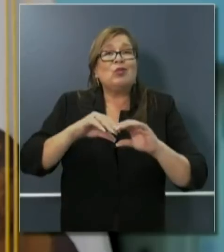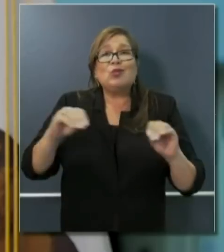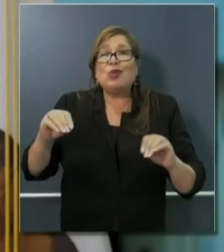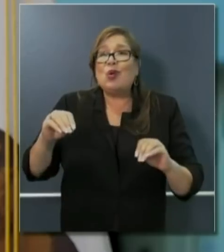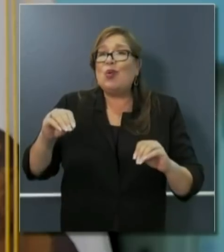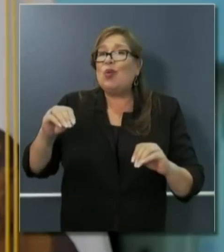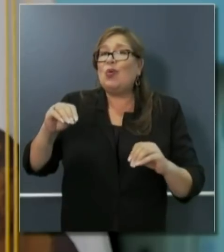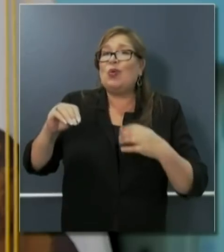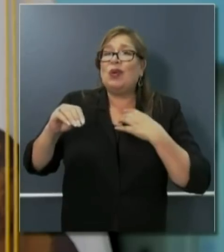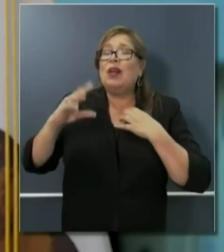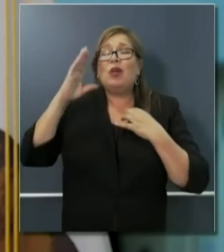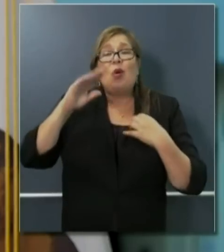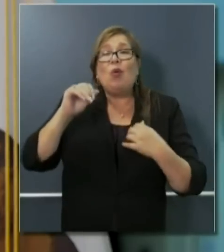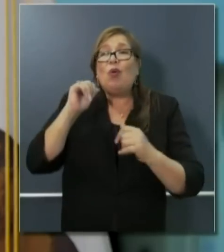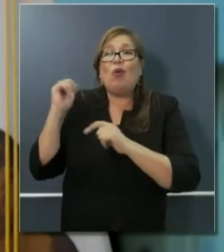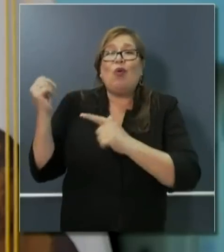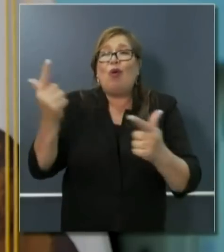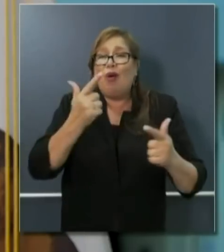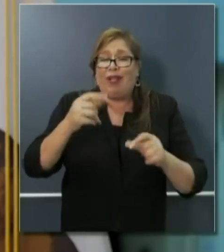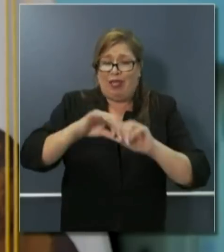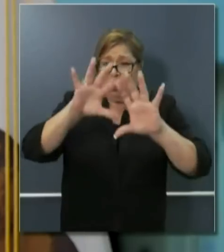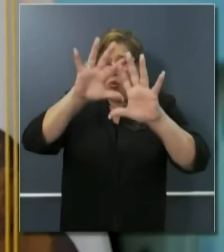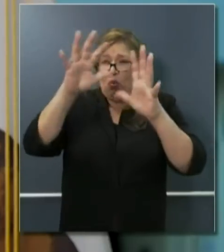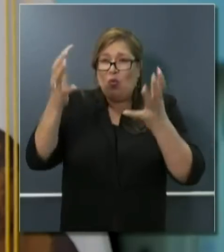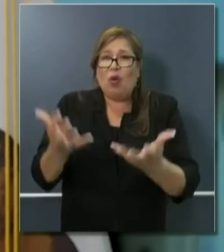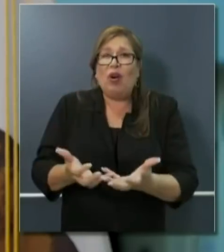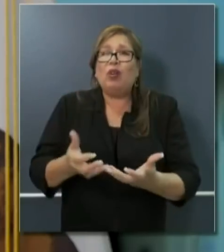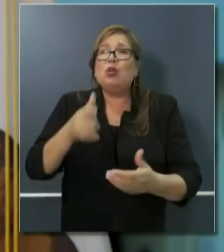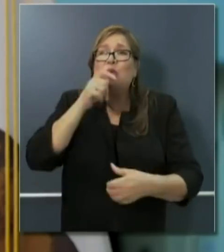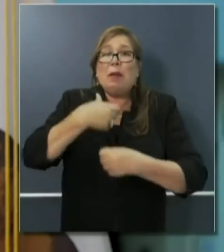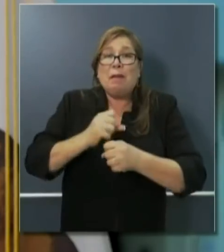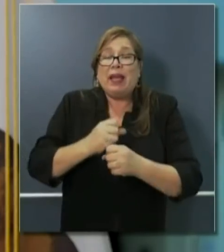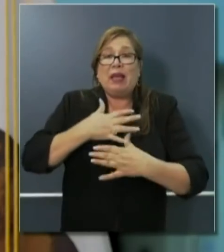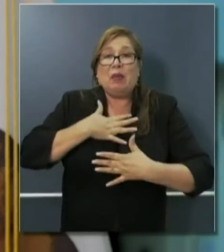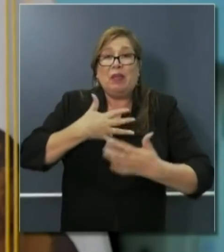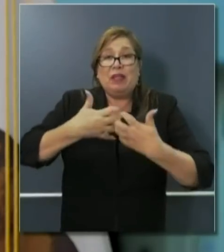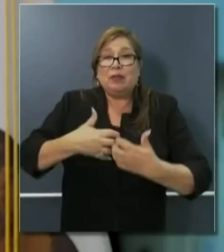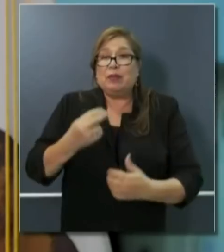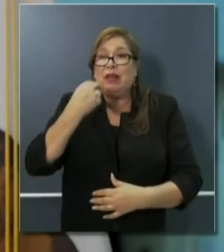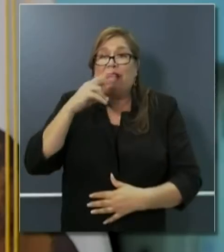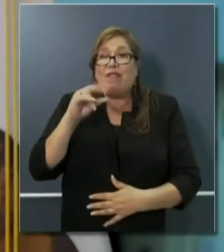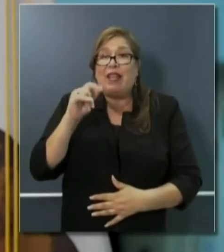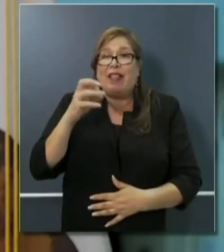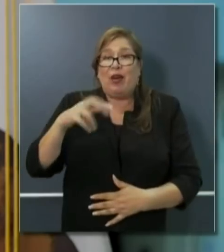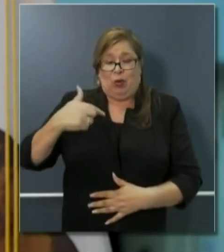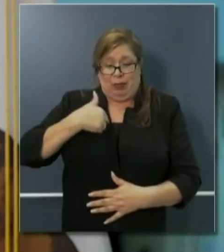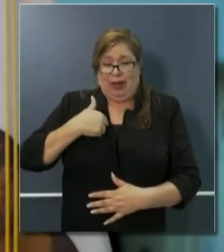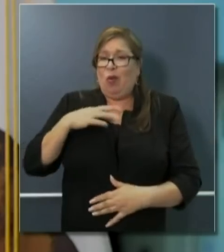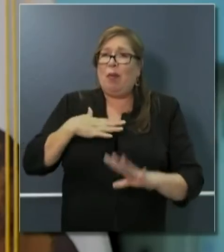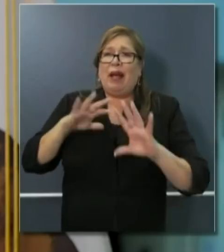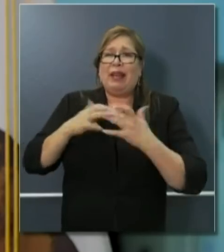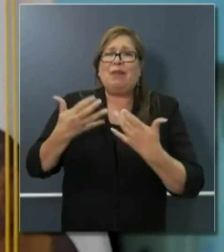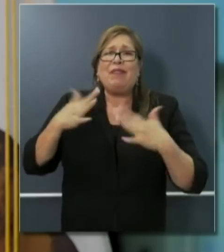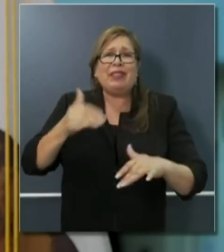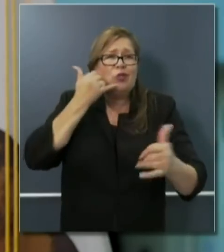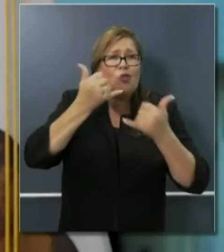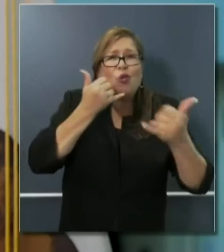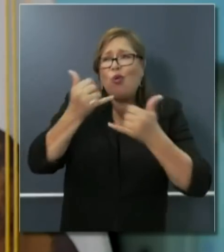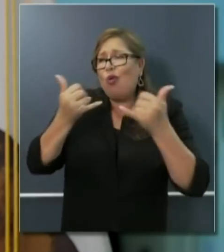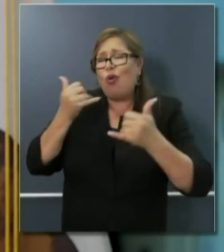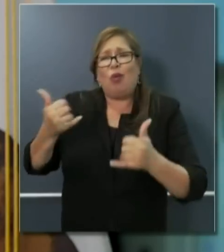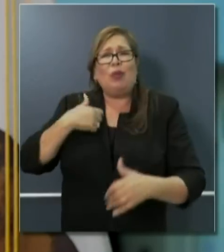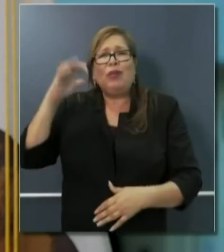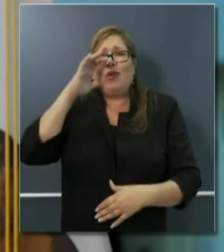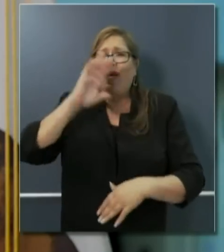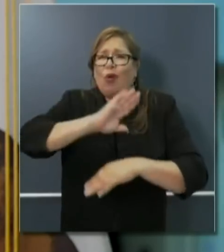probably hasn't already received a call directly from me or the team. We are searching high and low all across the globe.